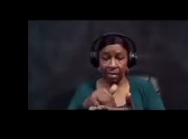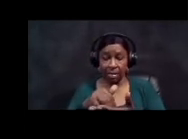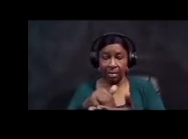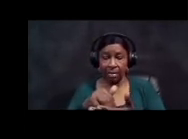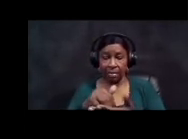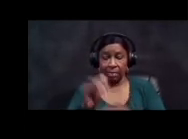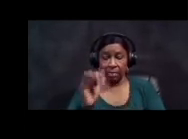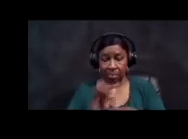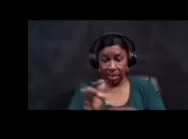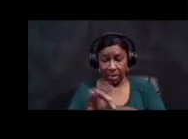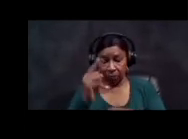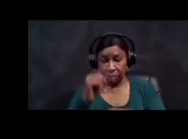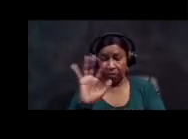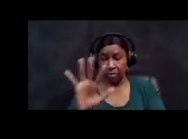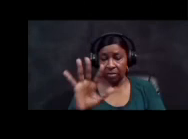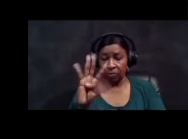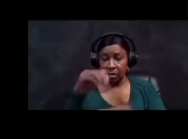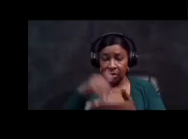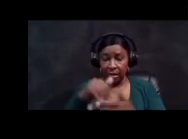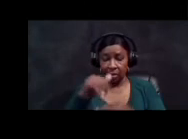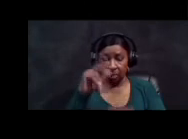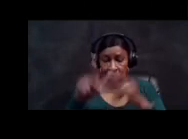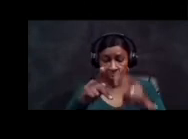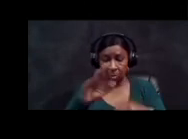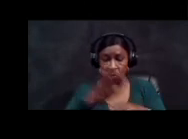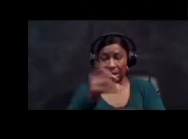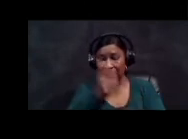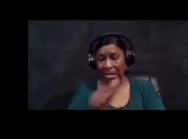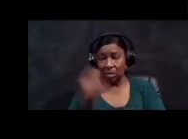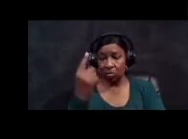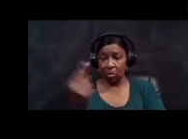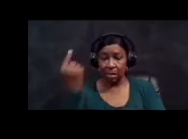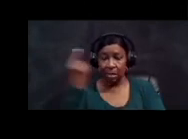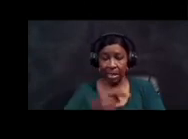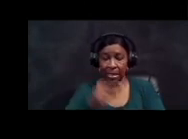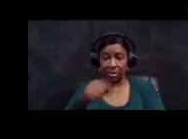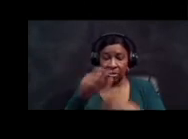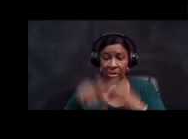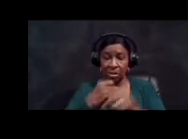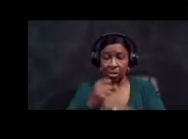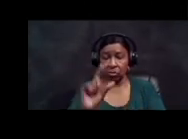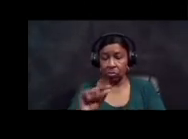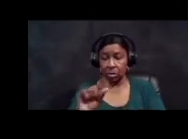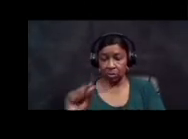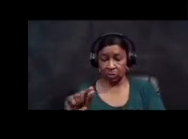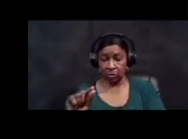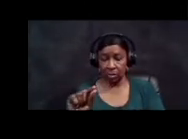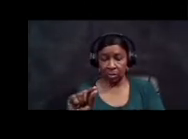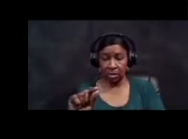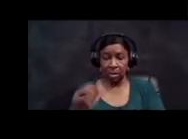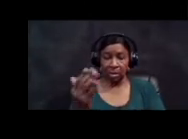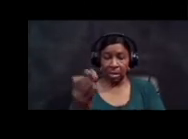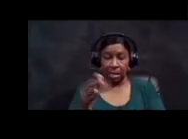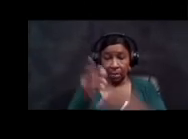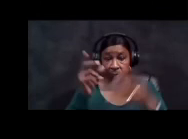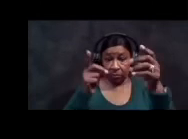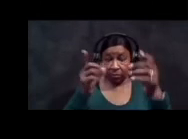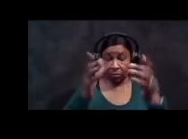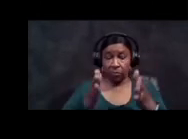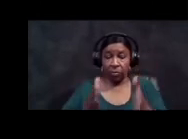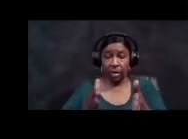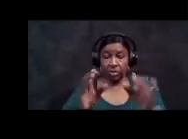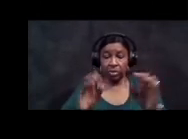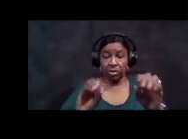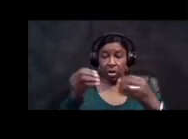54,000 people on any one day for this fiscal year 2020. So the director of the Office